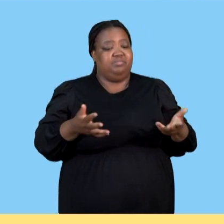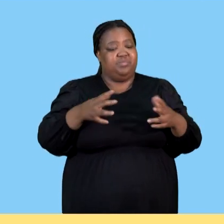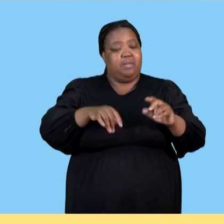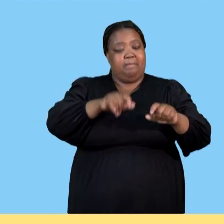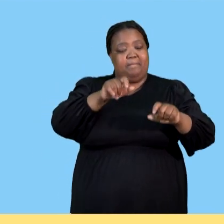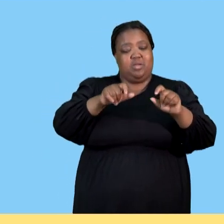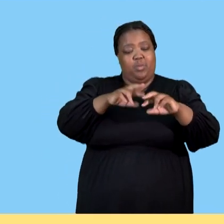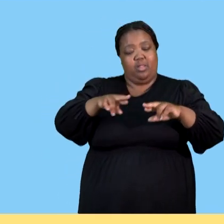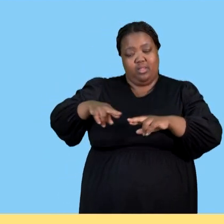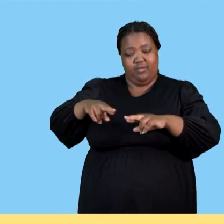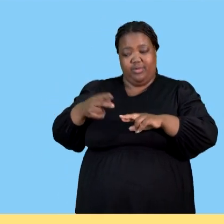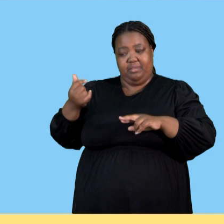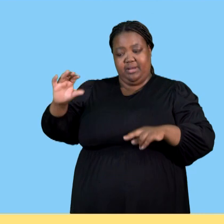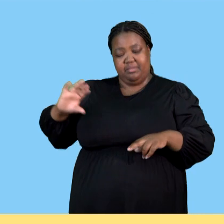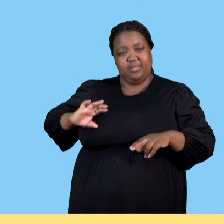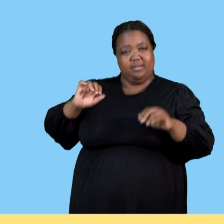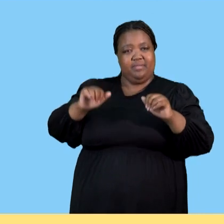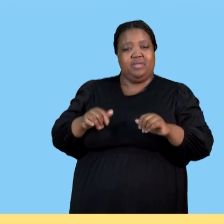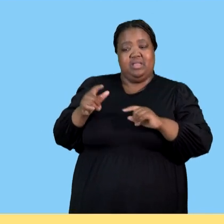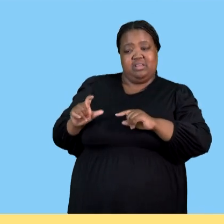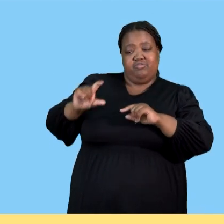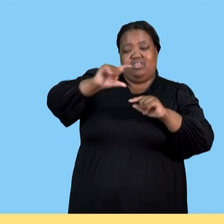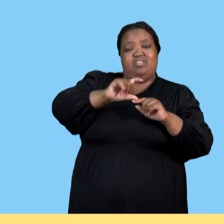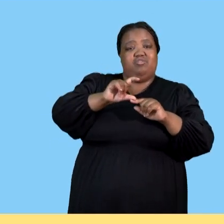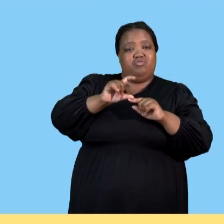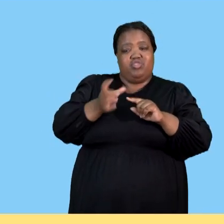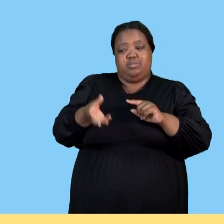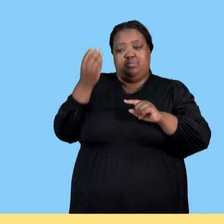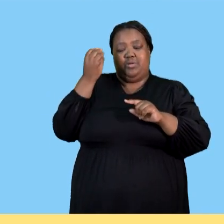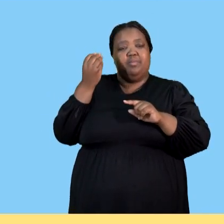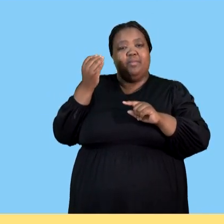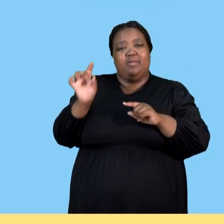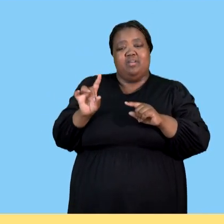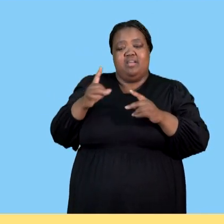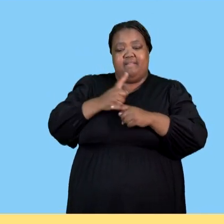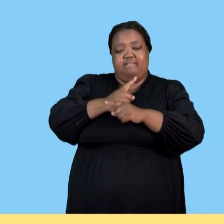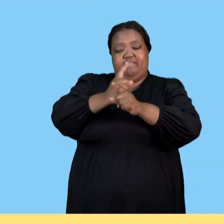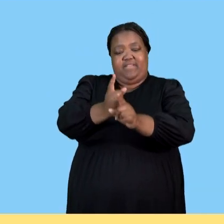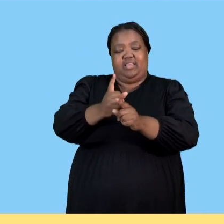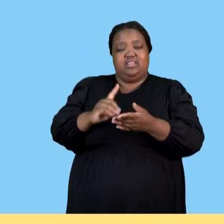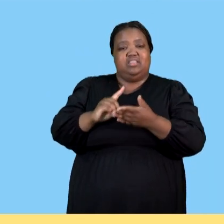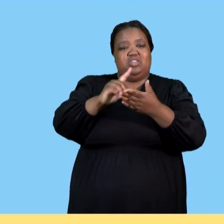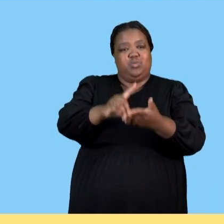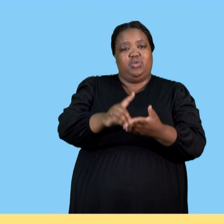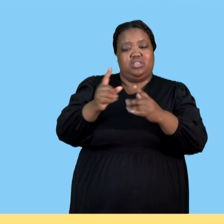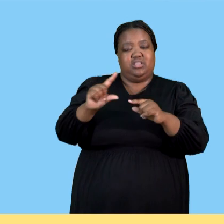our tenants. Interest received, that is interest on investments, we're talking fixed